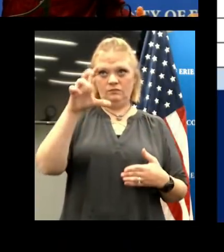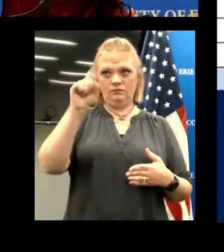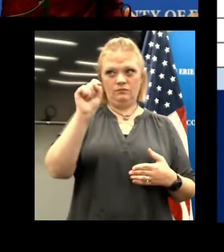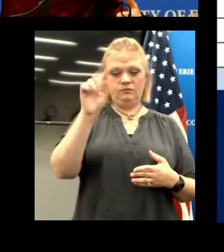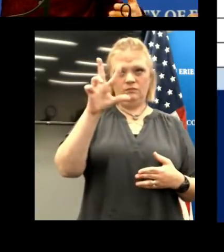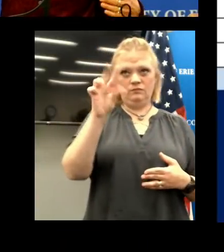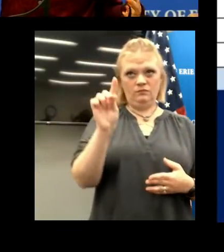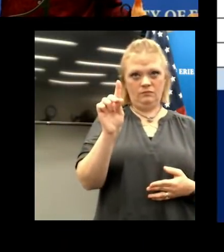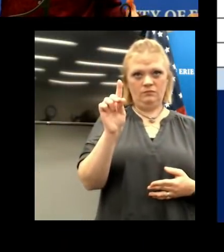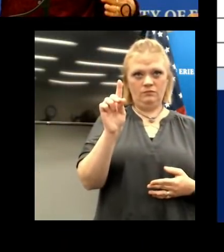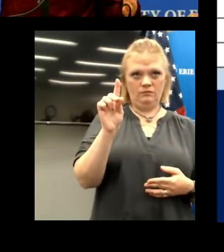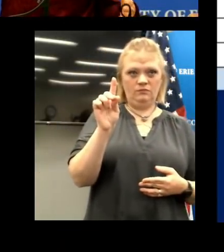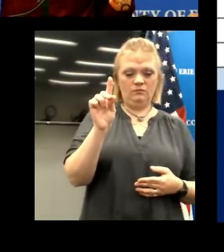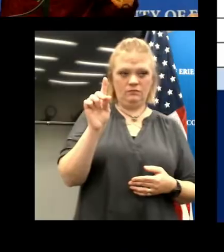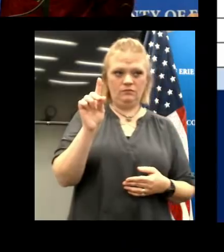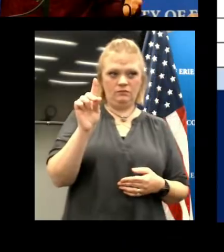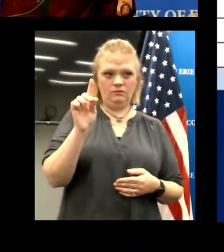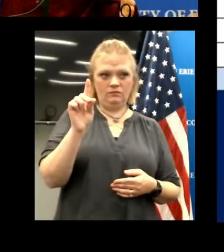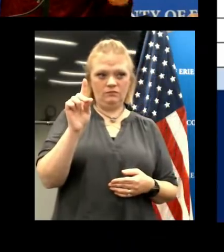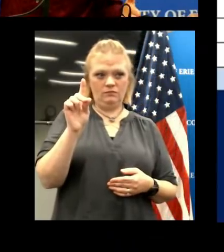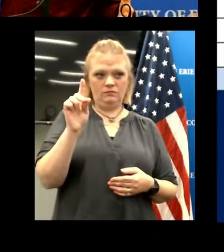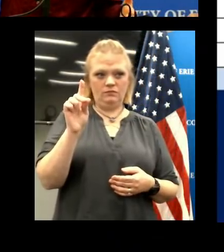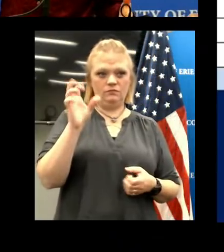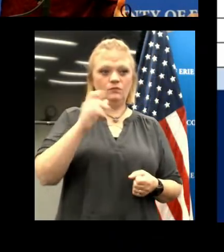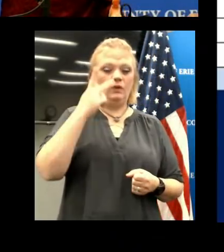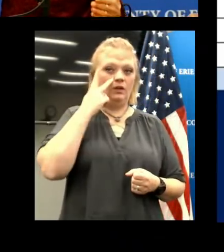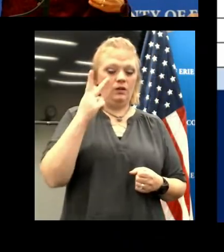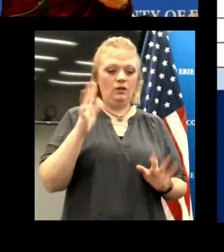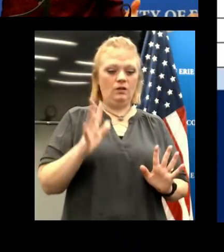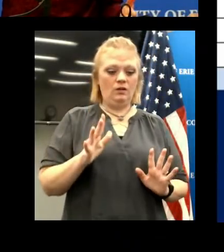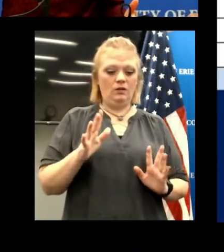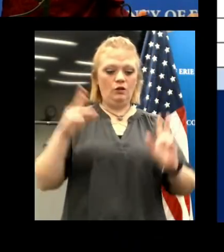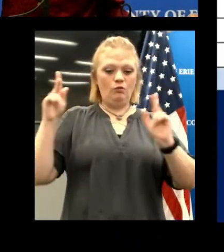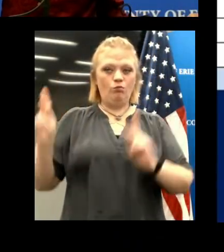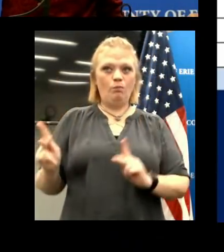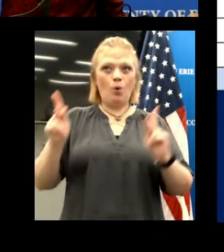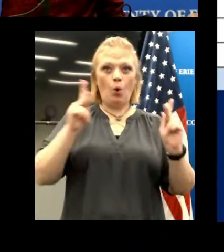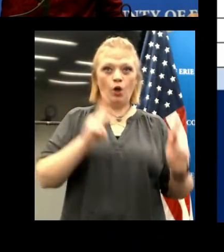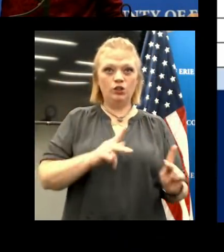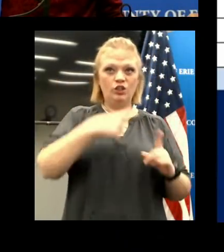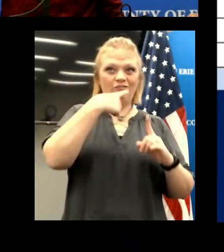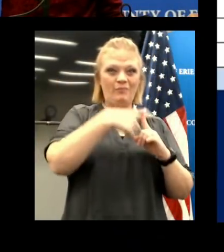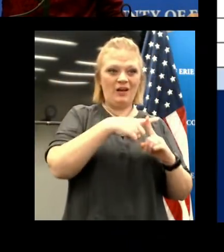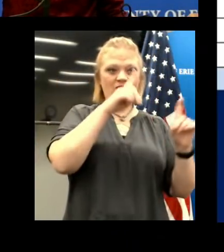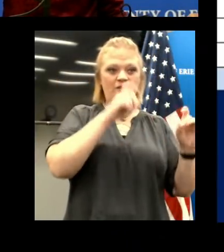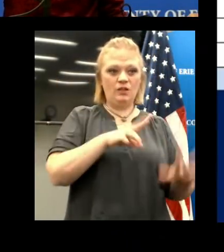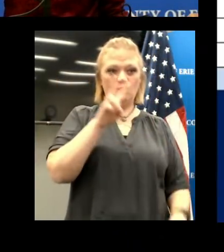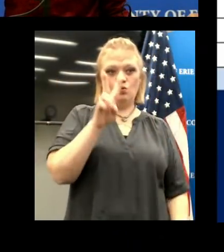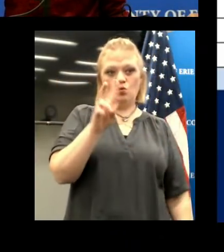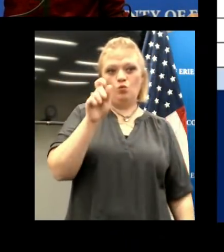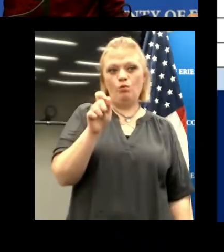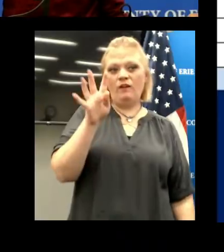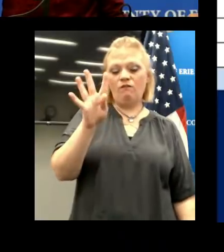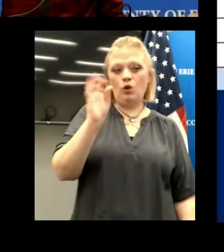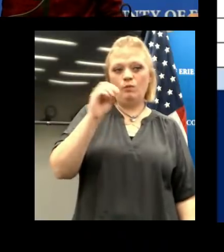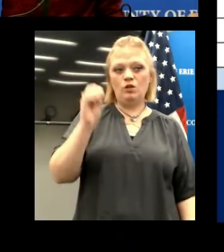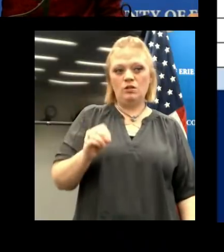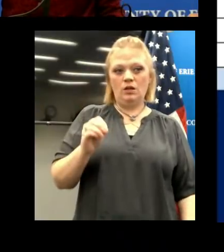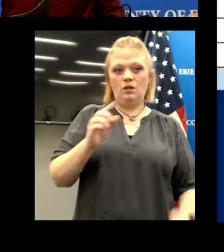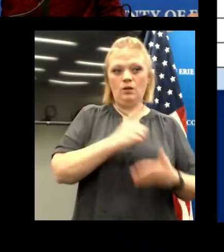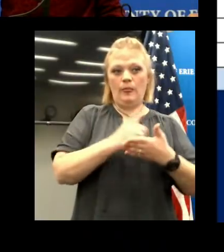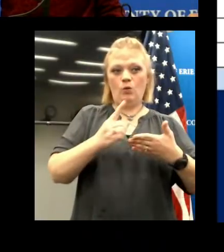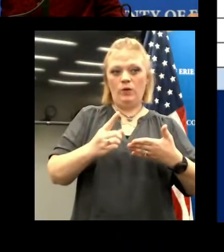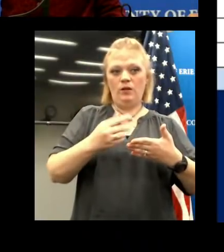we've really had, you see, the proportion of positive tests was 2.4%. The week prior to that, the